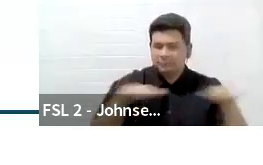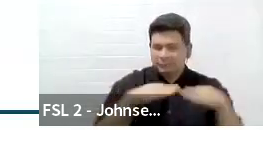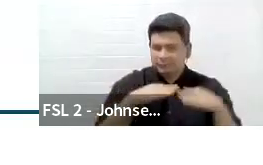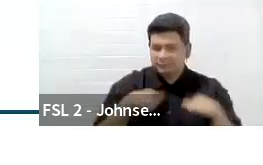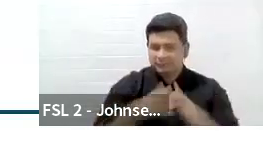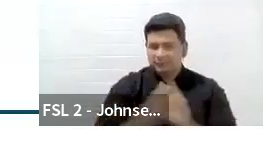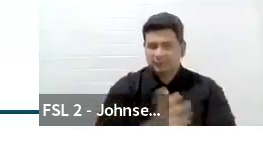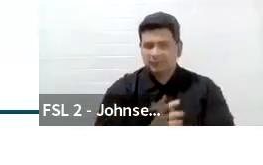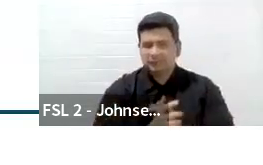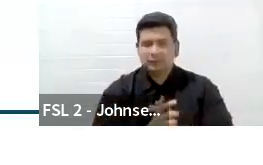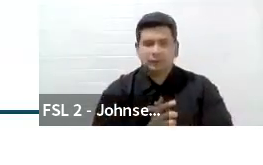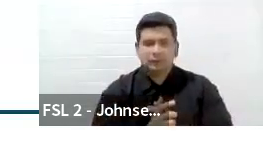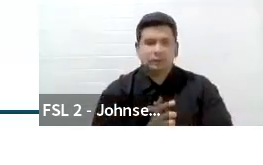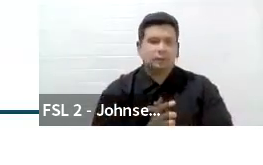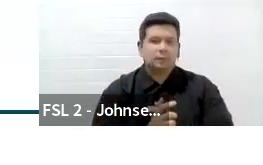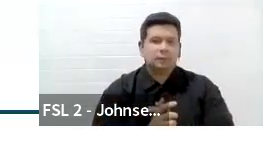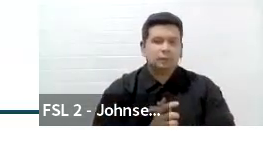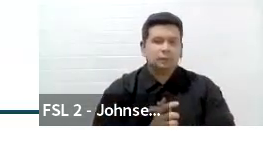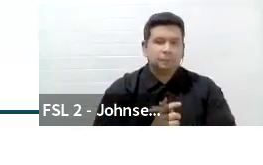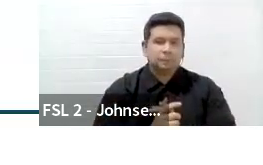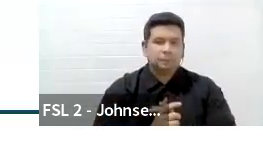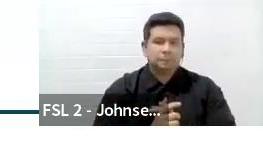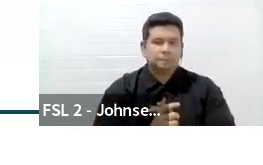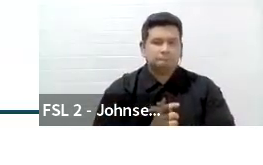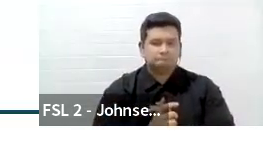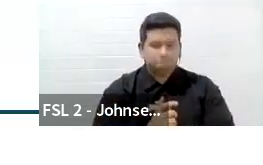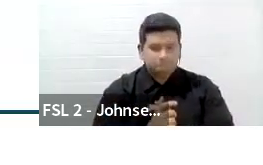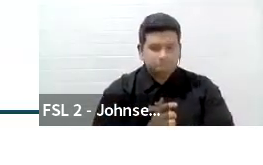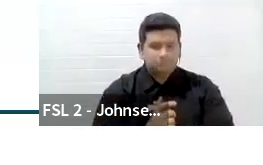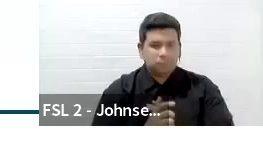just a temporary hole in the pyramid, and then it will resume